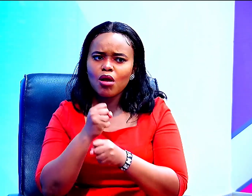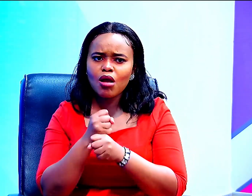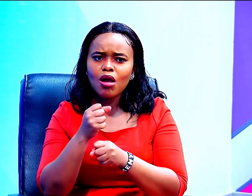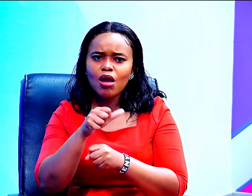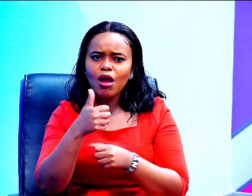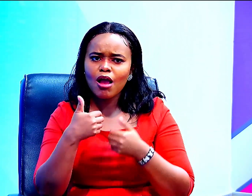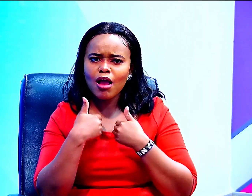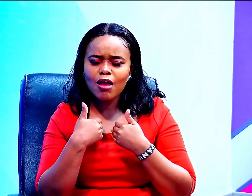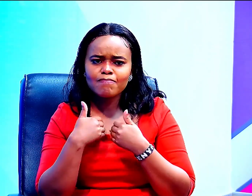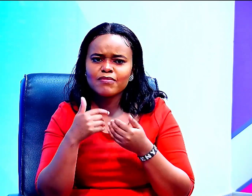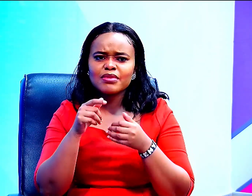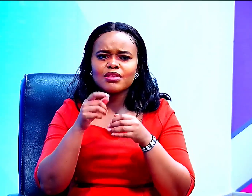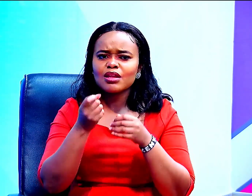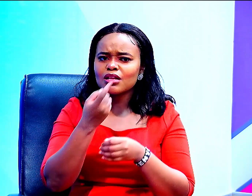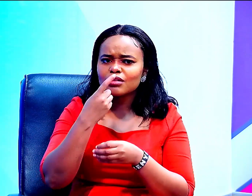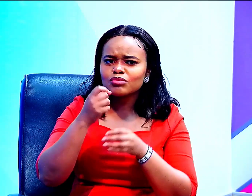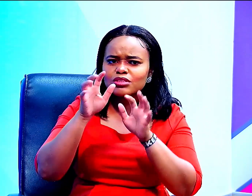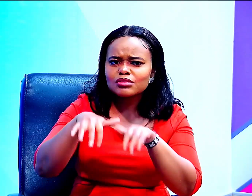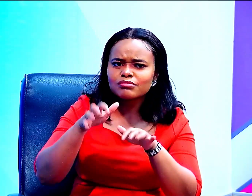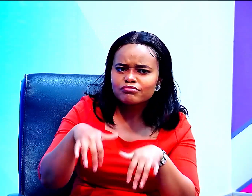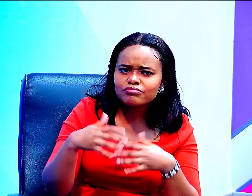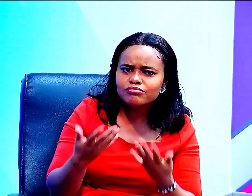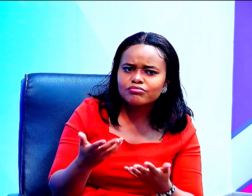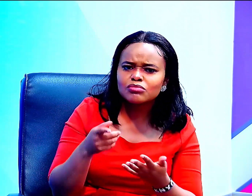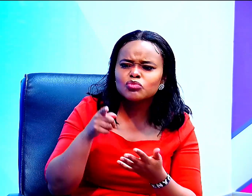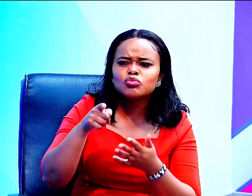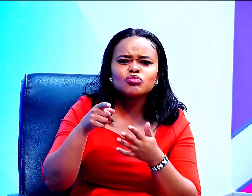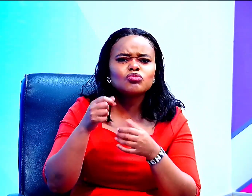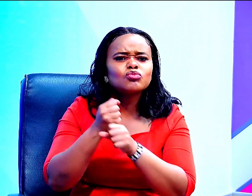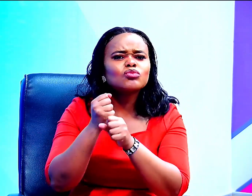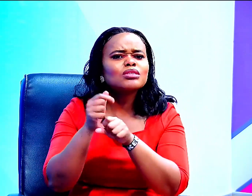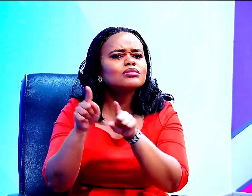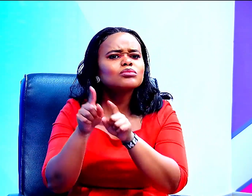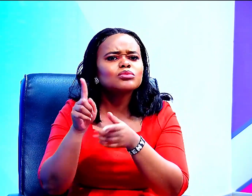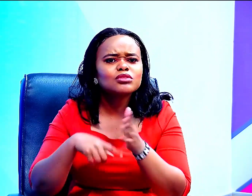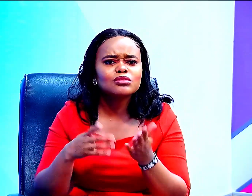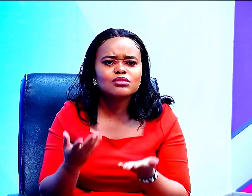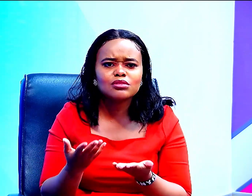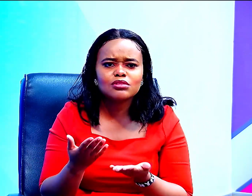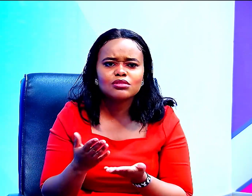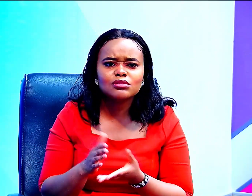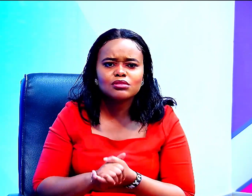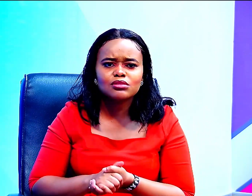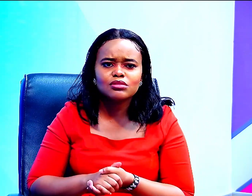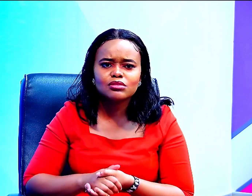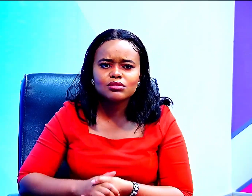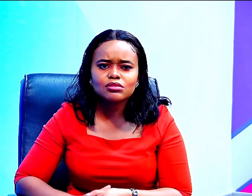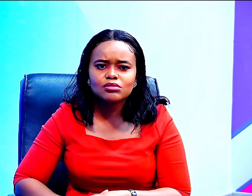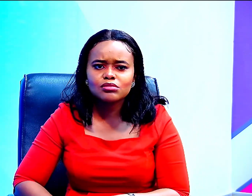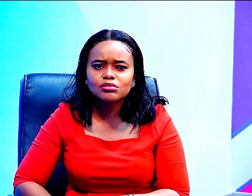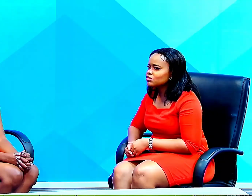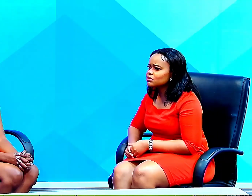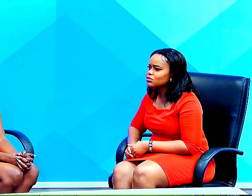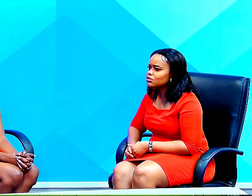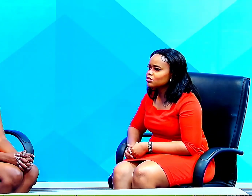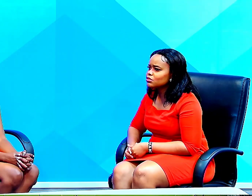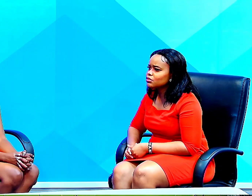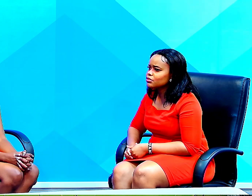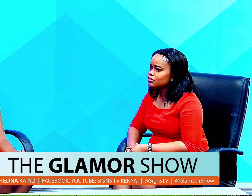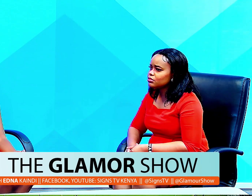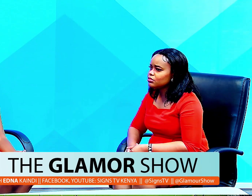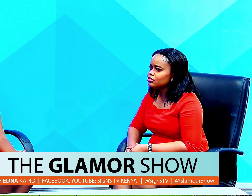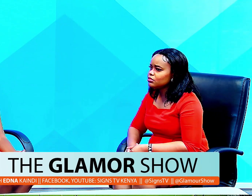what other thing have you done apart from medicine, and what other field are you